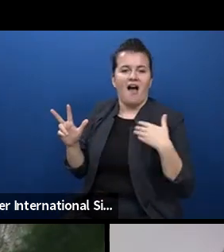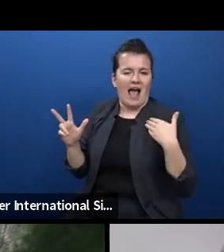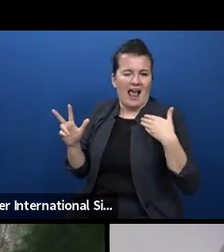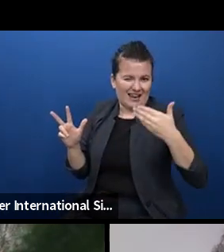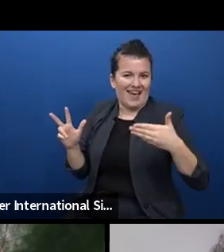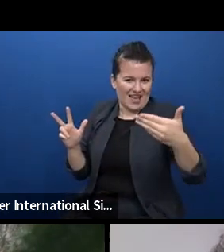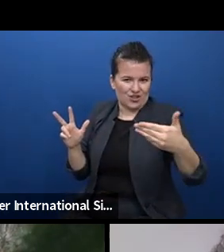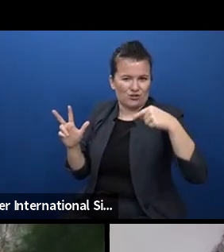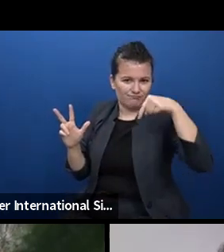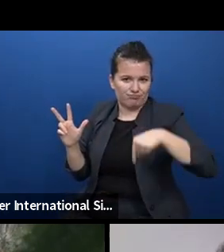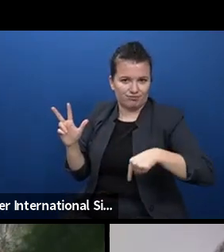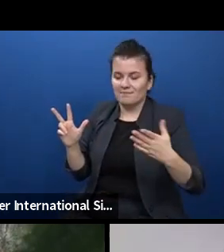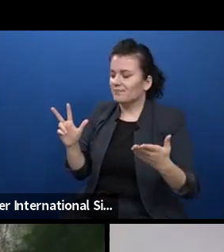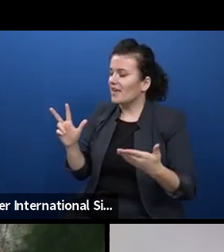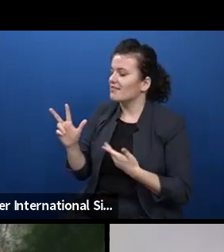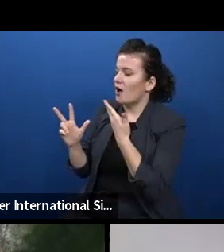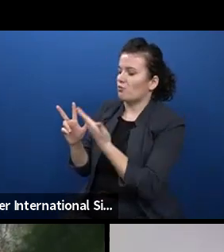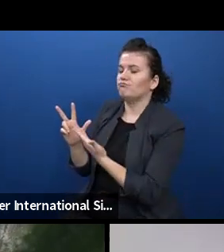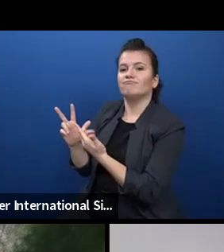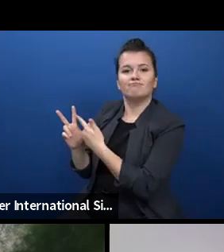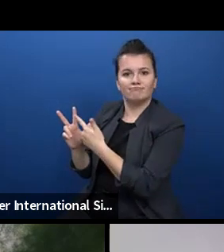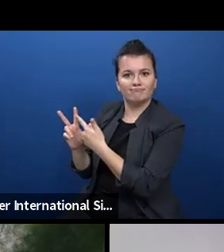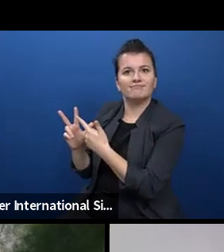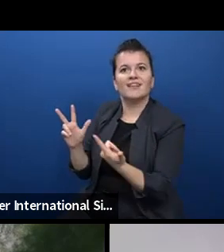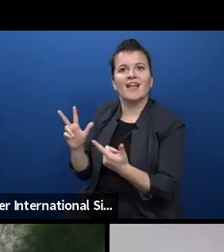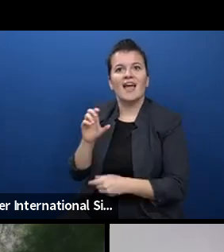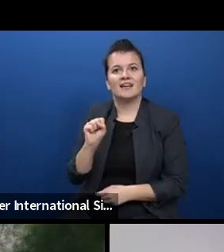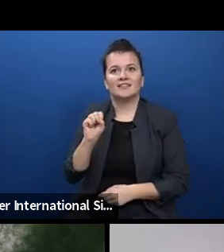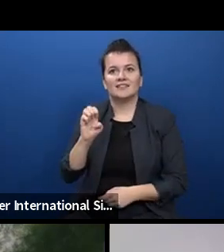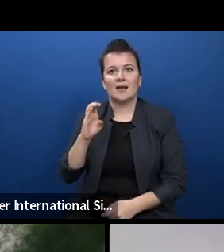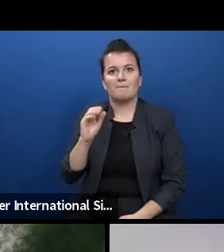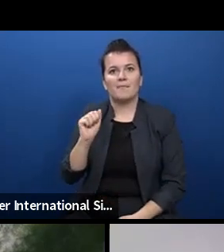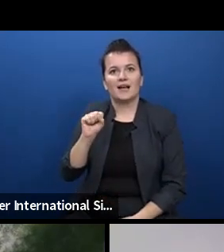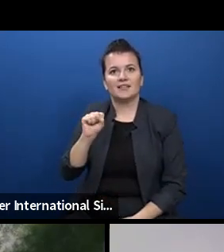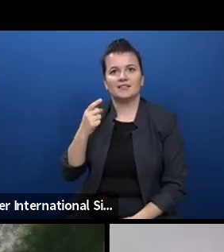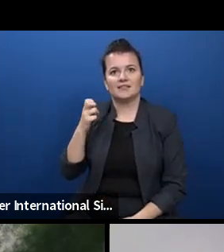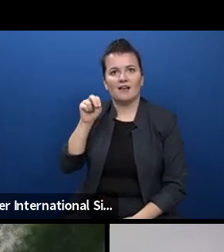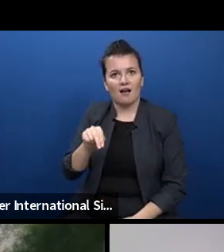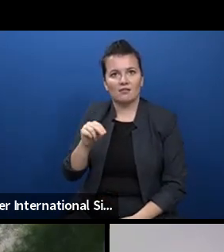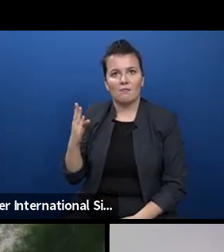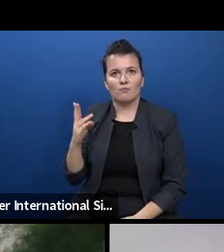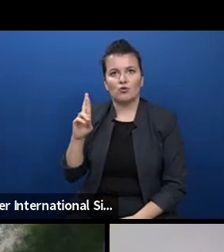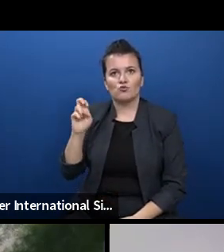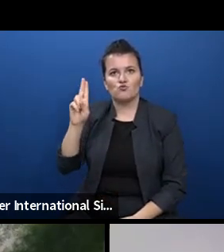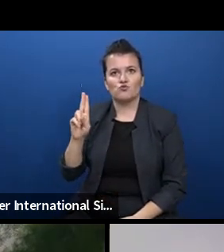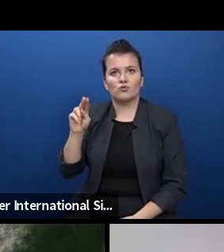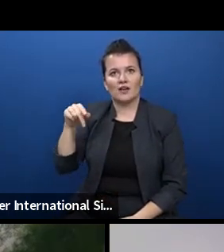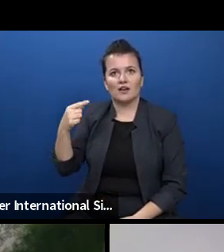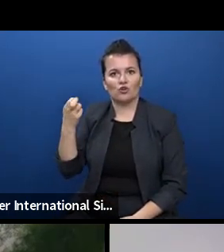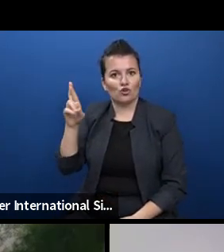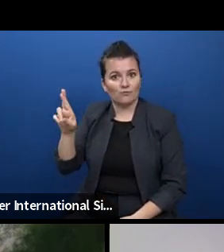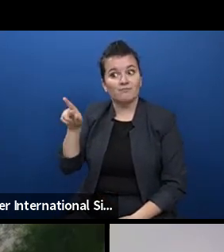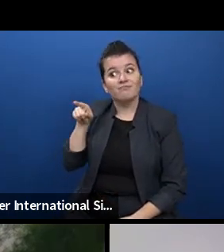is Sebastian Brüner. You are from Germany, working at the